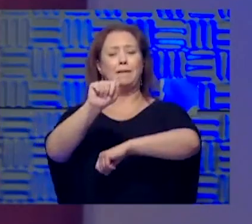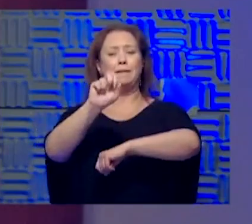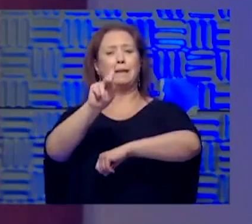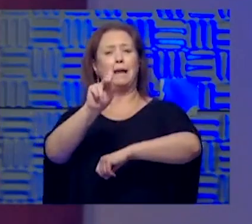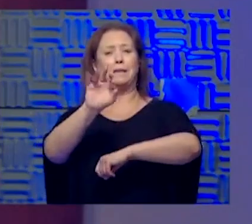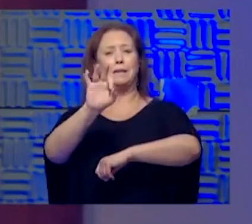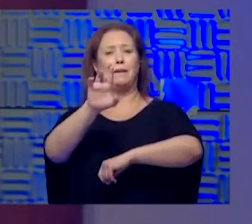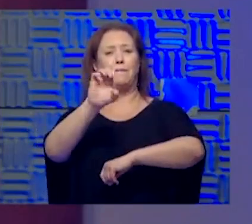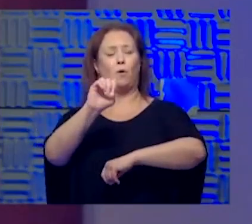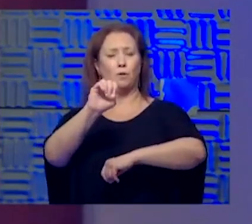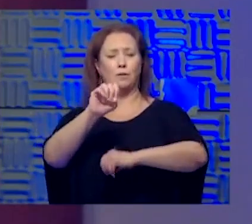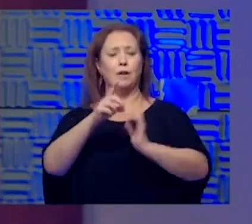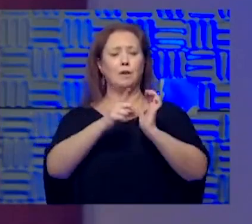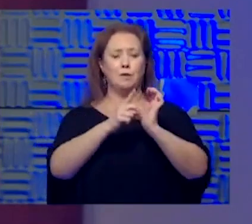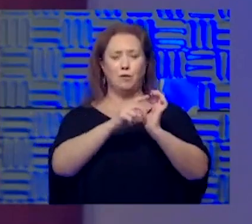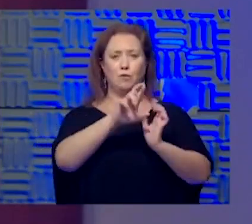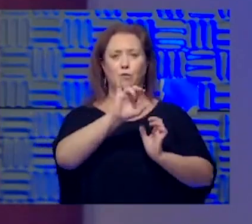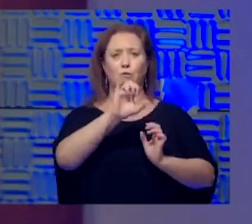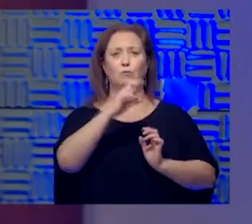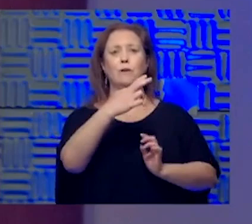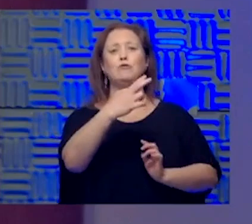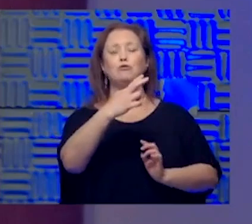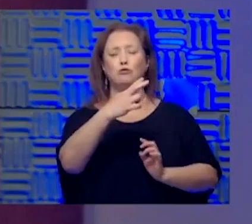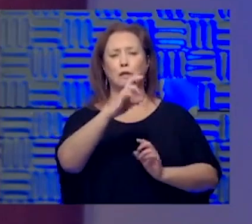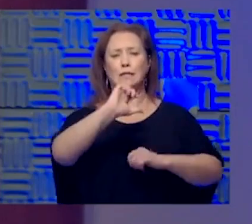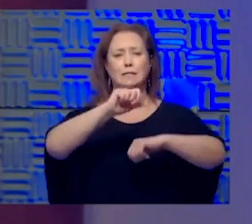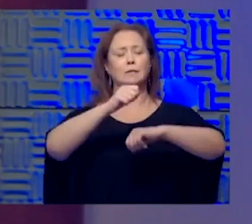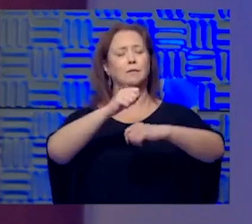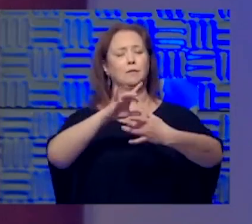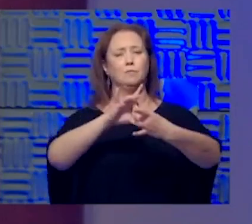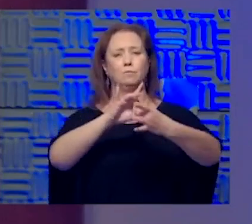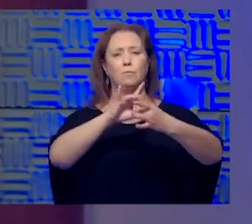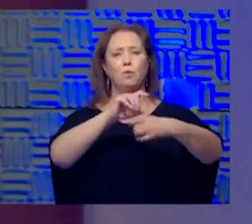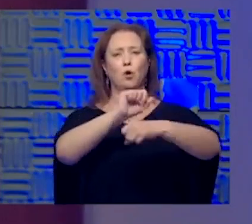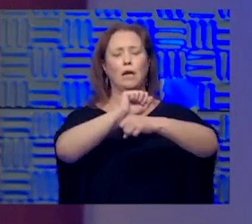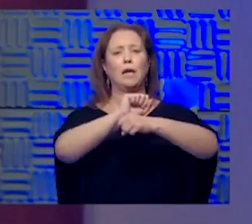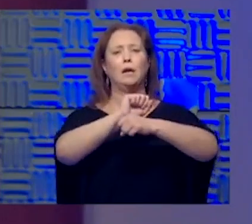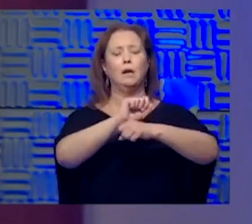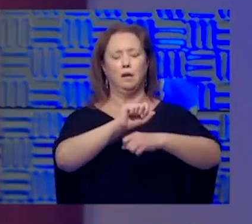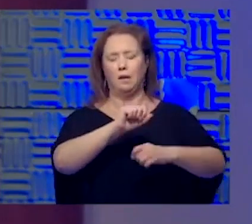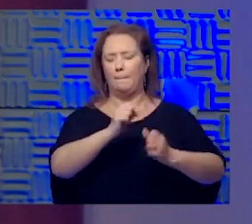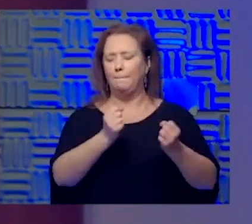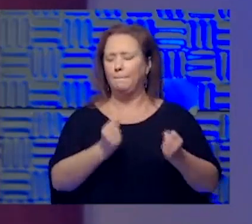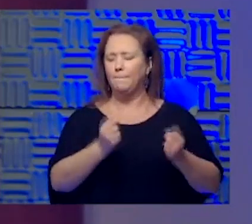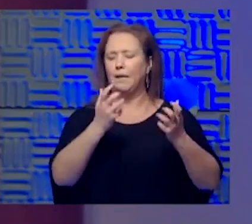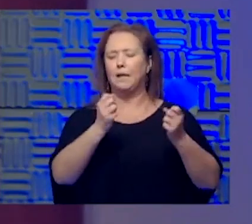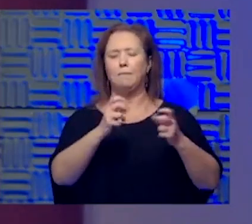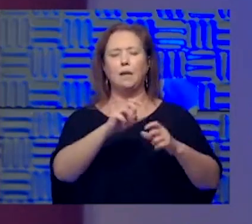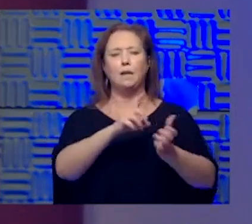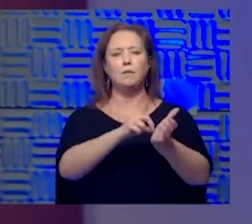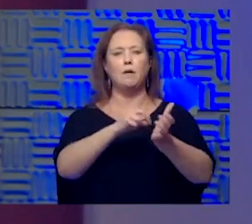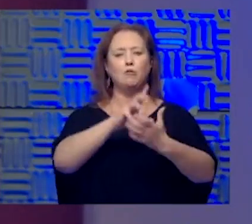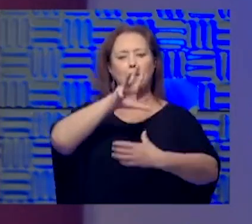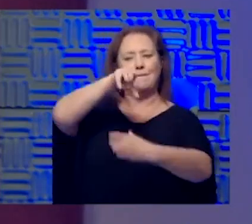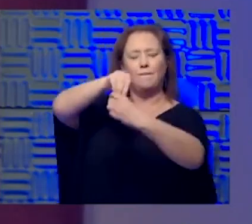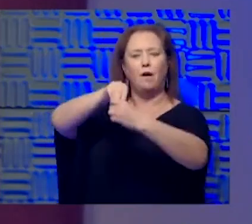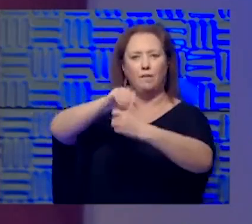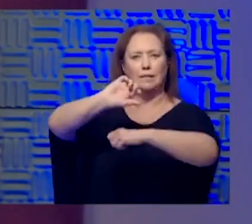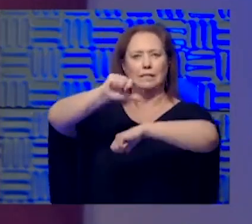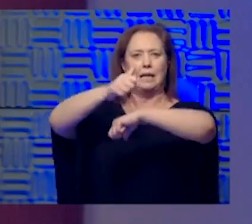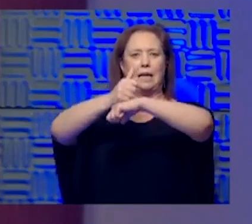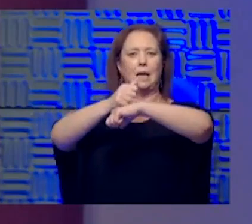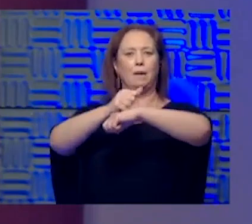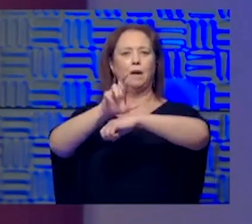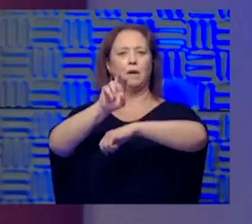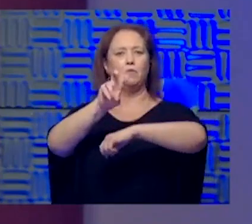ago. Dr. Calendar Rich is chairing that task force. We've got multiple faculty here from the health system that are involved in that. We're now working